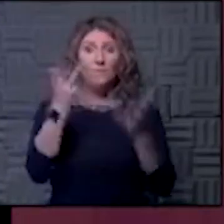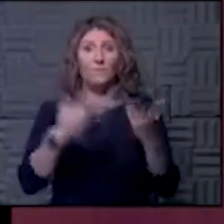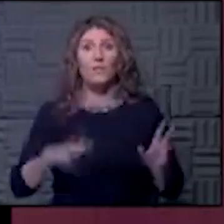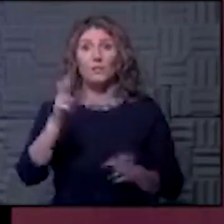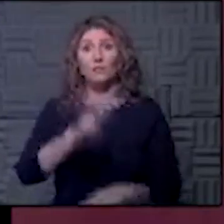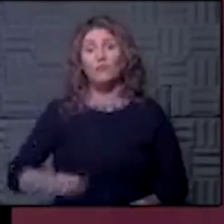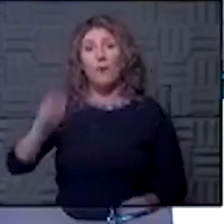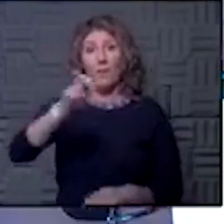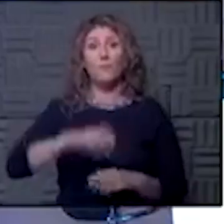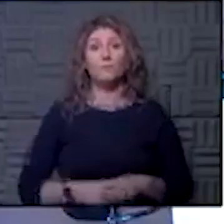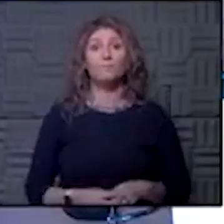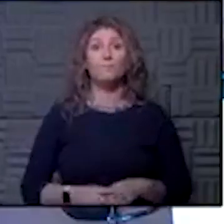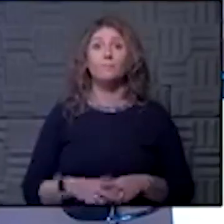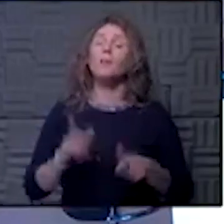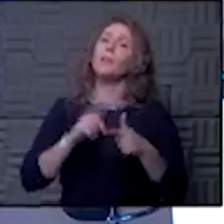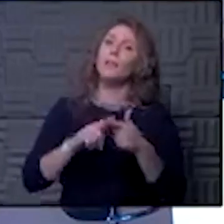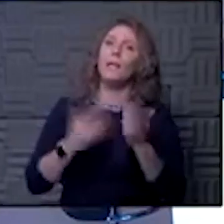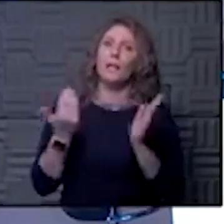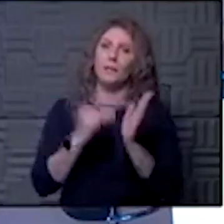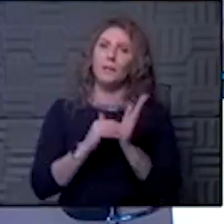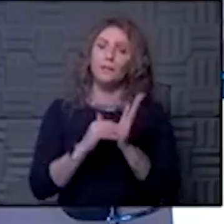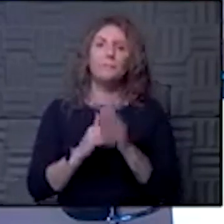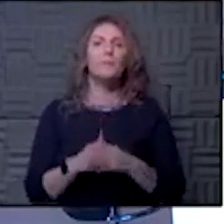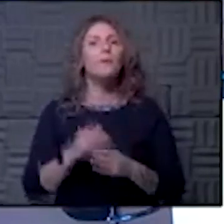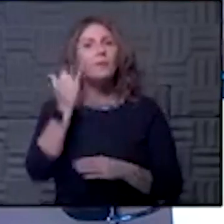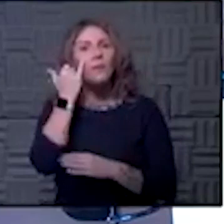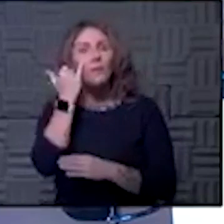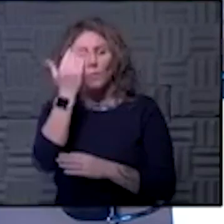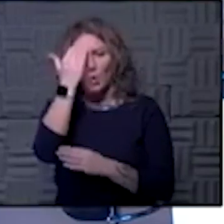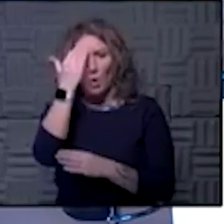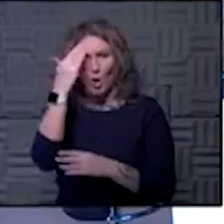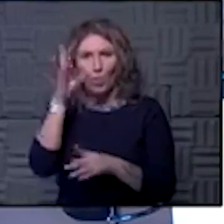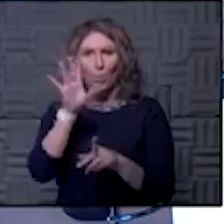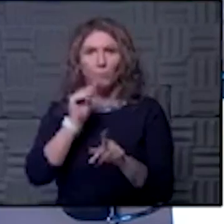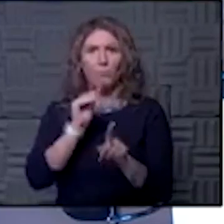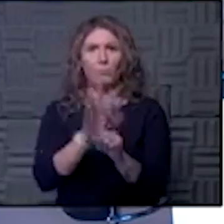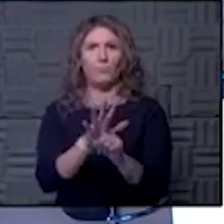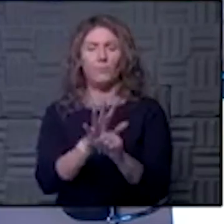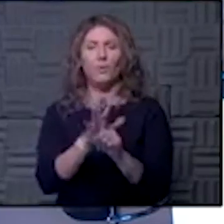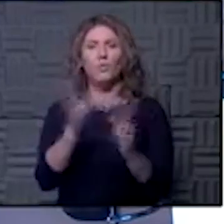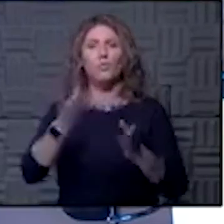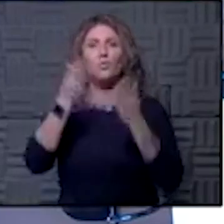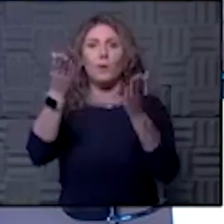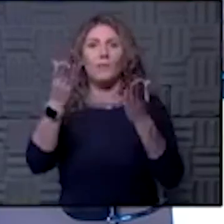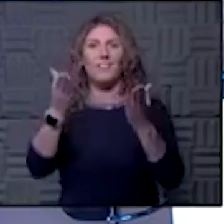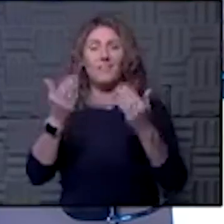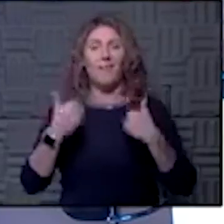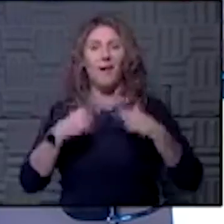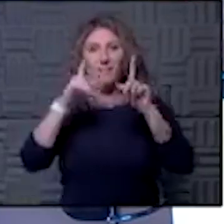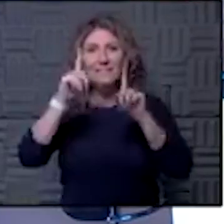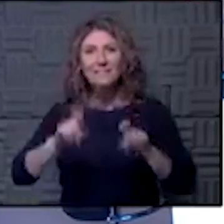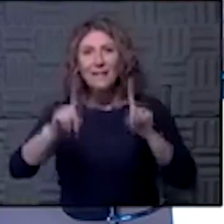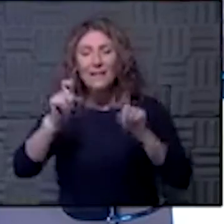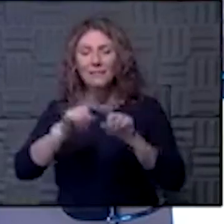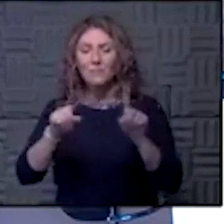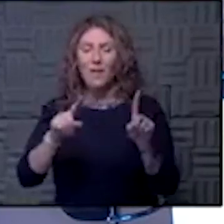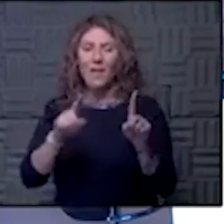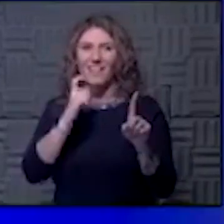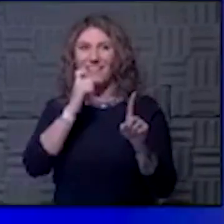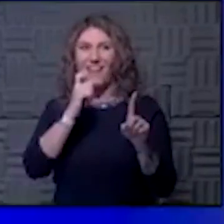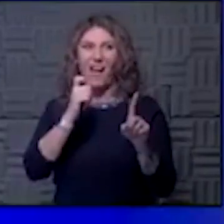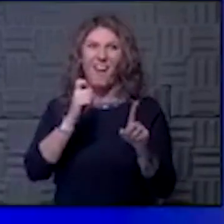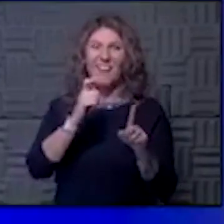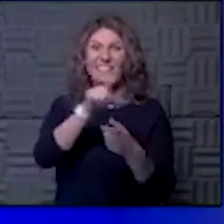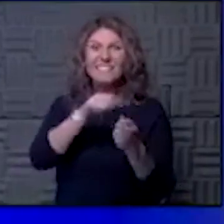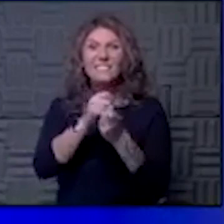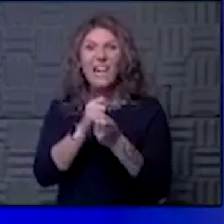Yeah. And then, again, if you know you're an exposure, there is a recommendation to get tested. They just haven't landed on when.